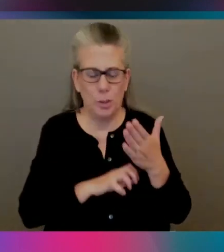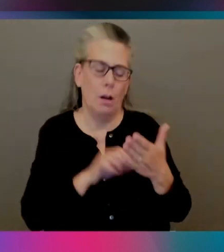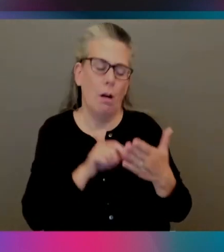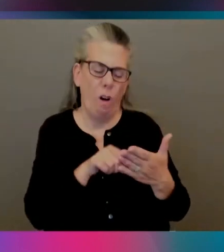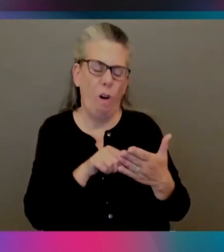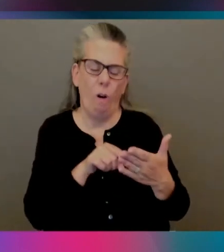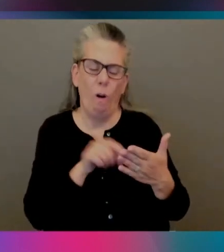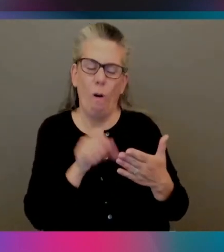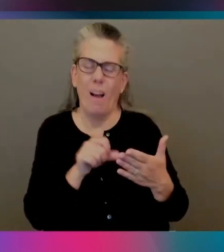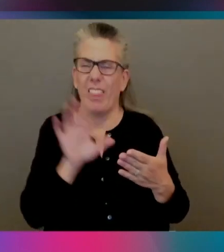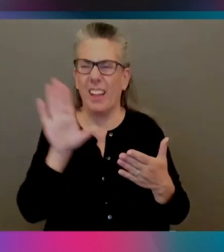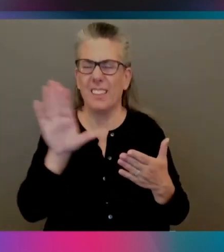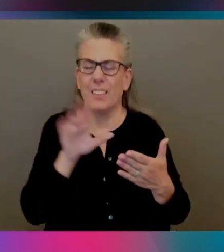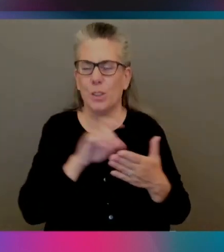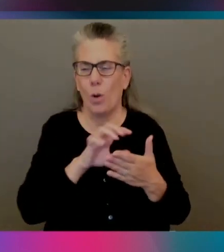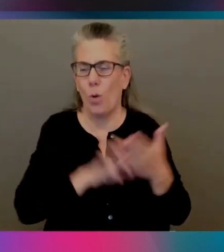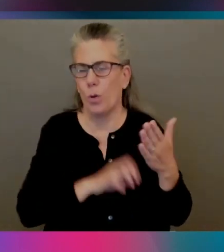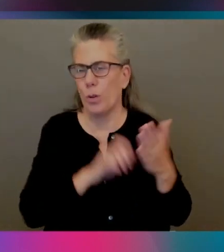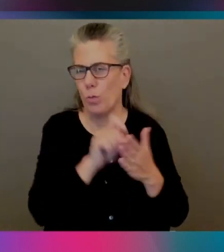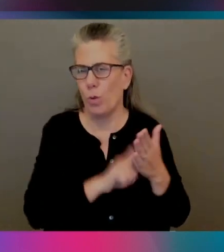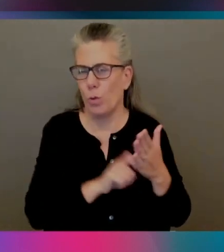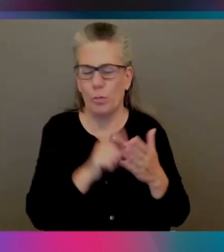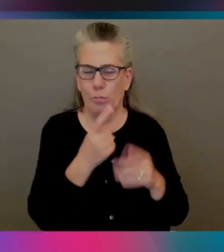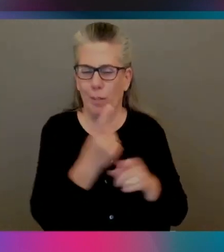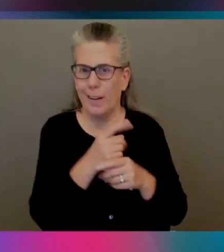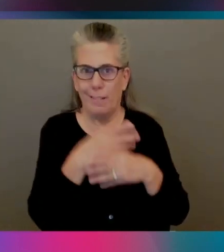This is incredible. I really,